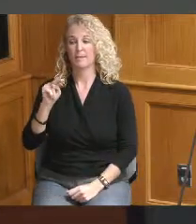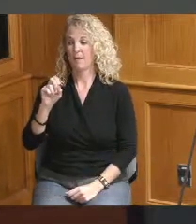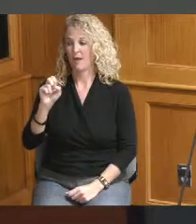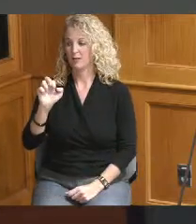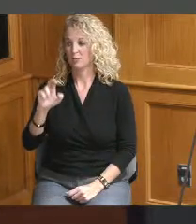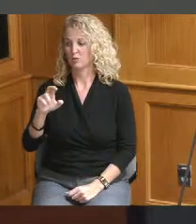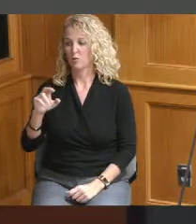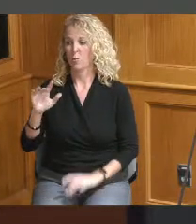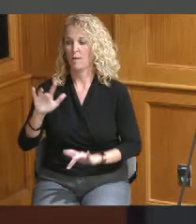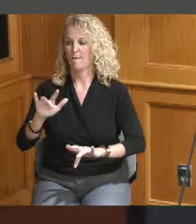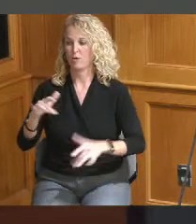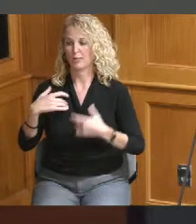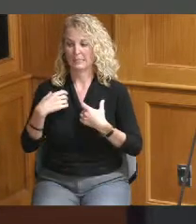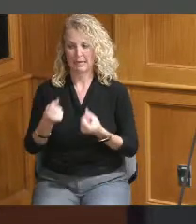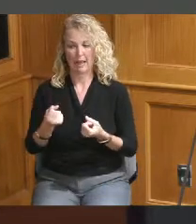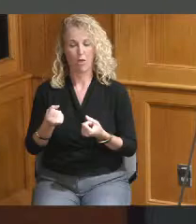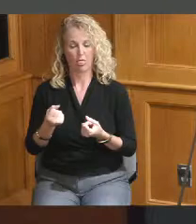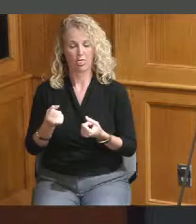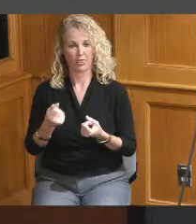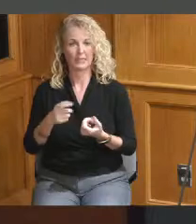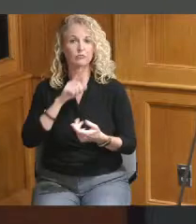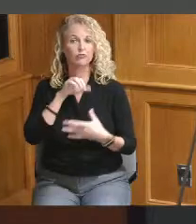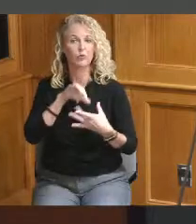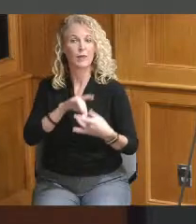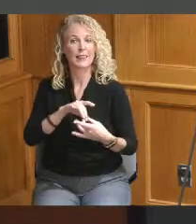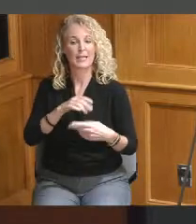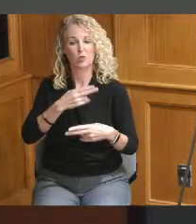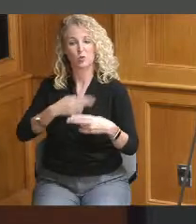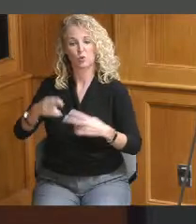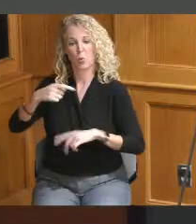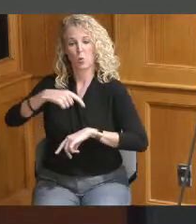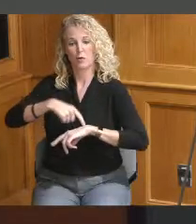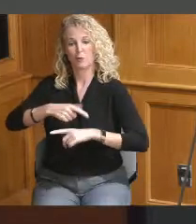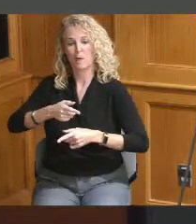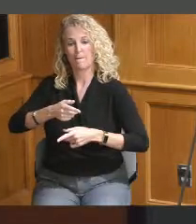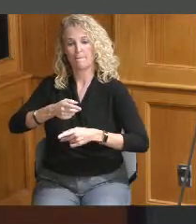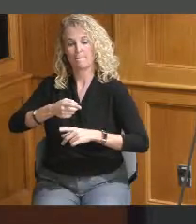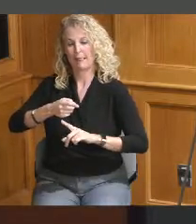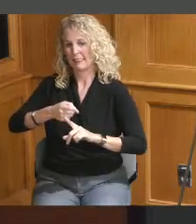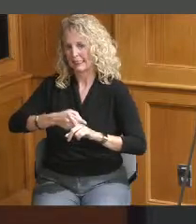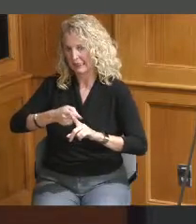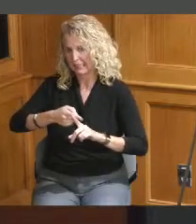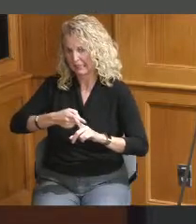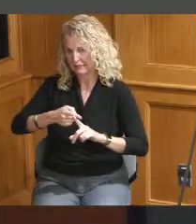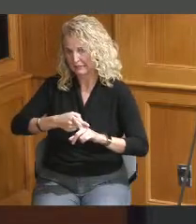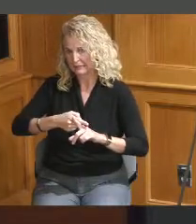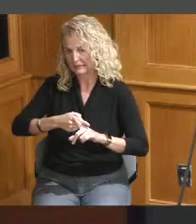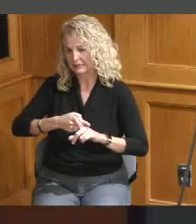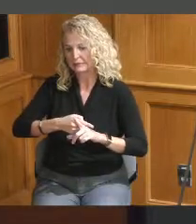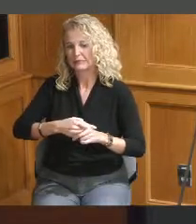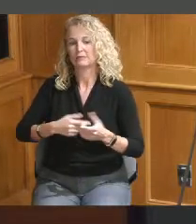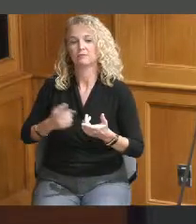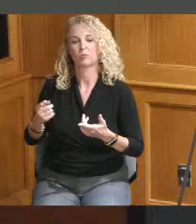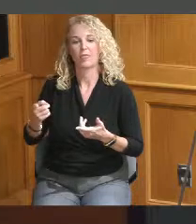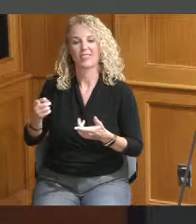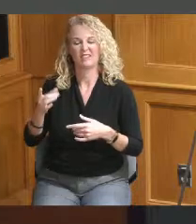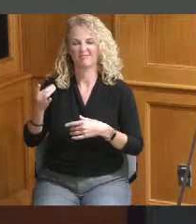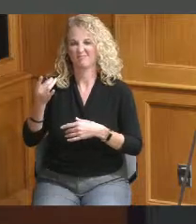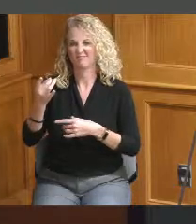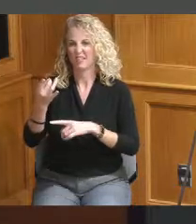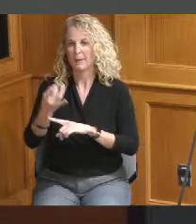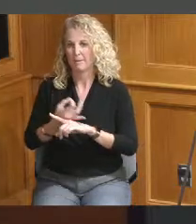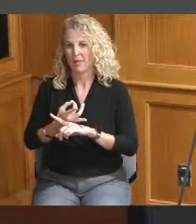Health. This relates to the short-term lease with Mercy while they're over an 8-month